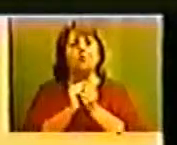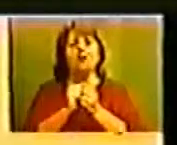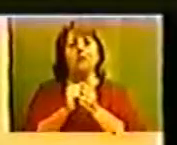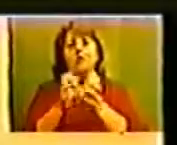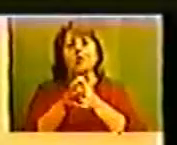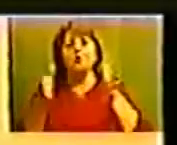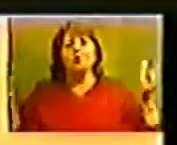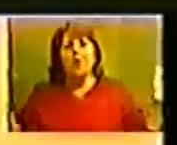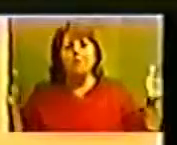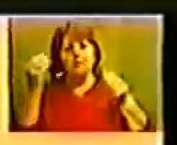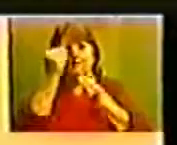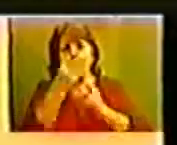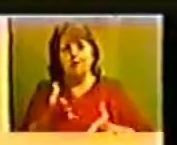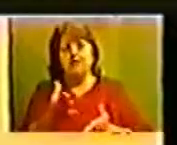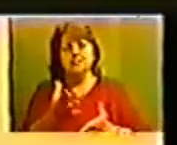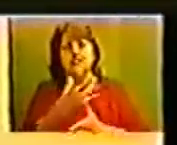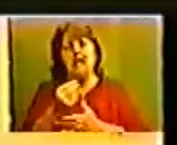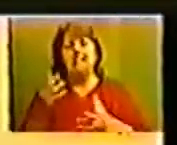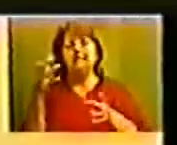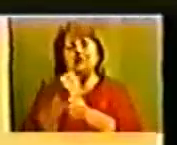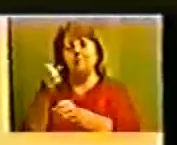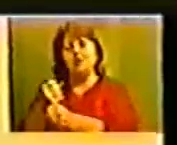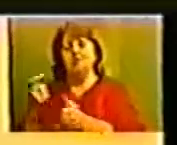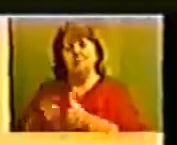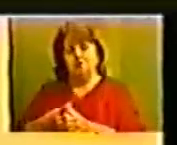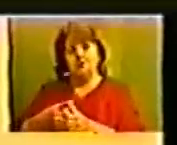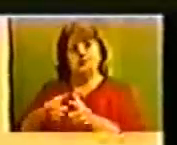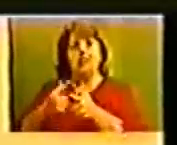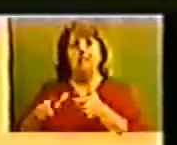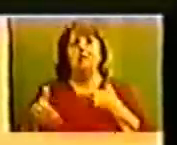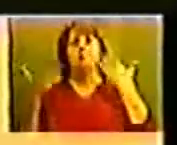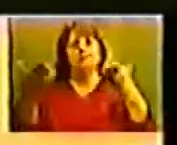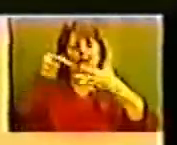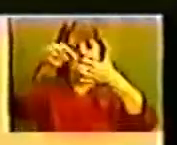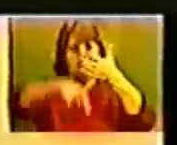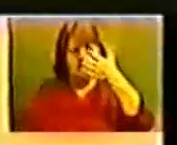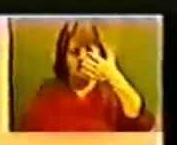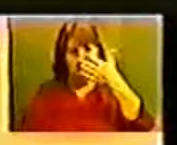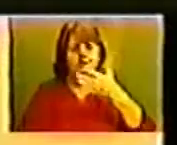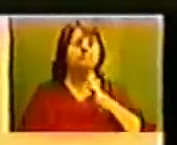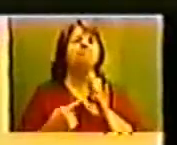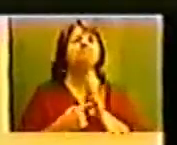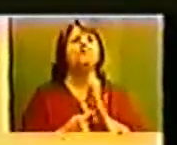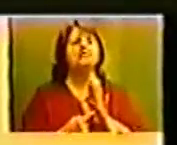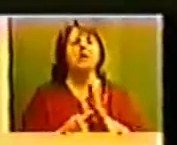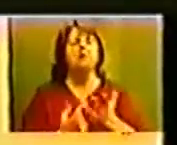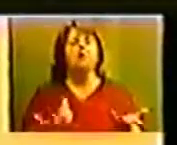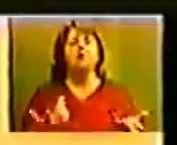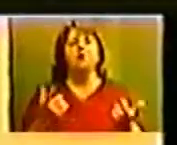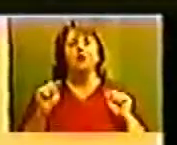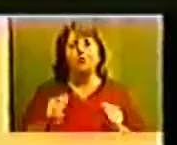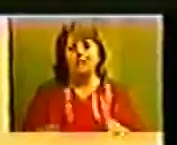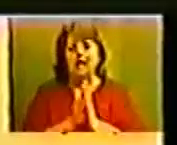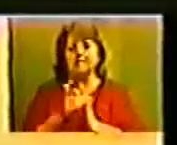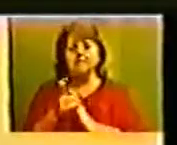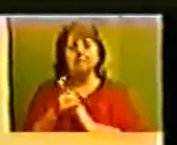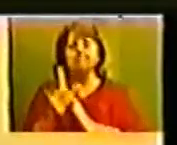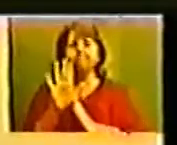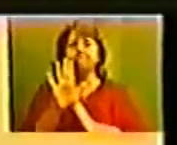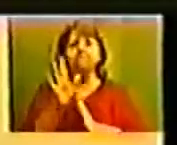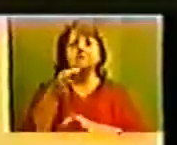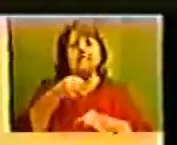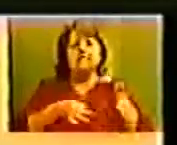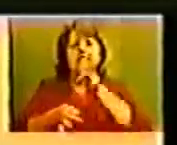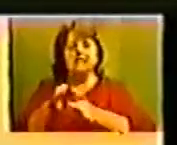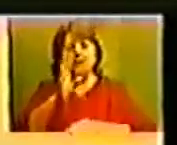global information and summarizing first and then providing the details. For example, you can ask them, instead of doing